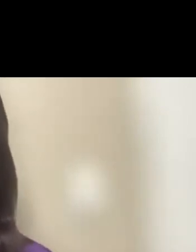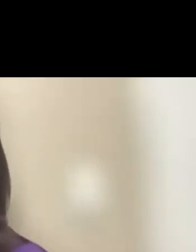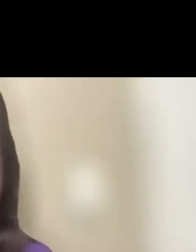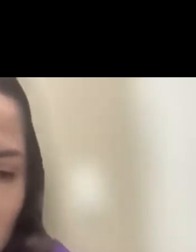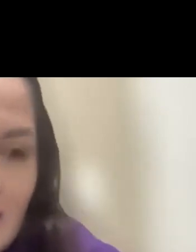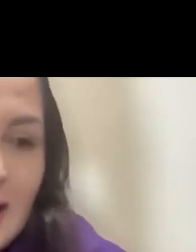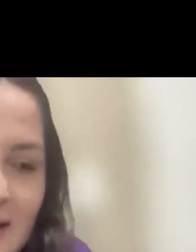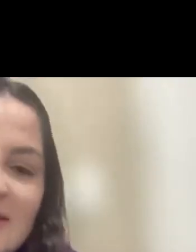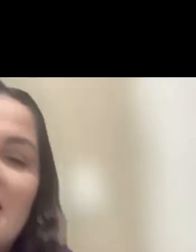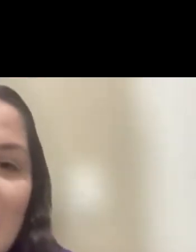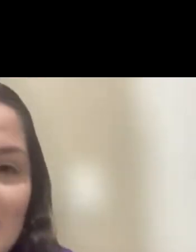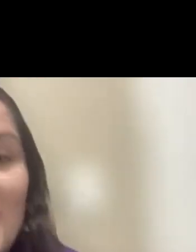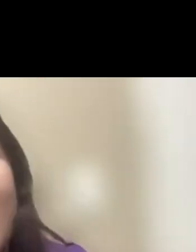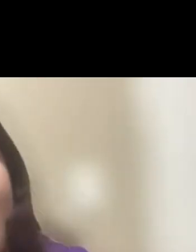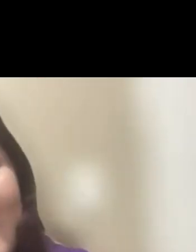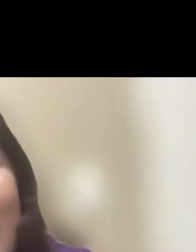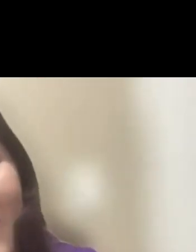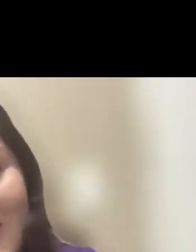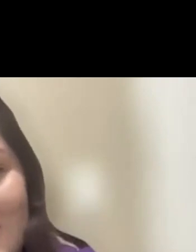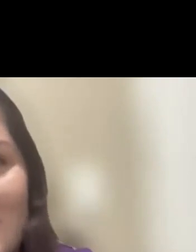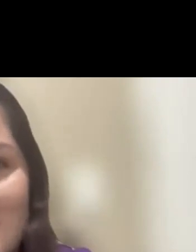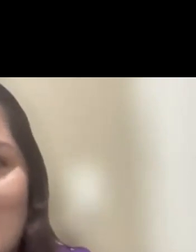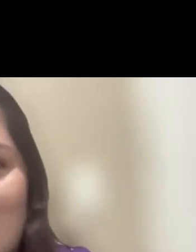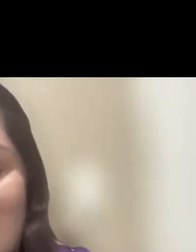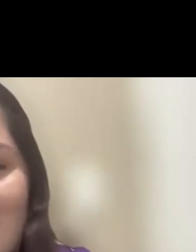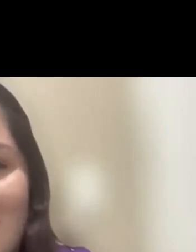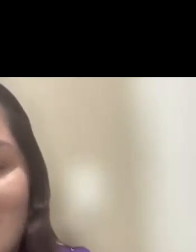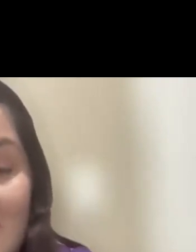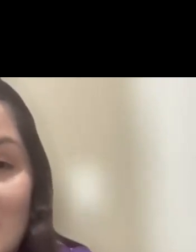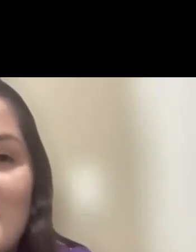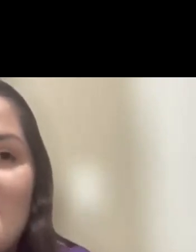at Sutter Hospital, and the doctor laughed at my face when I told